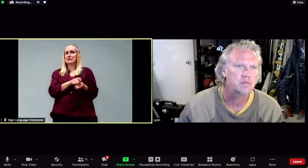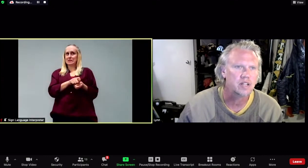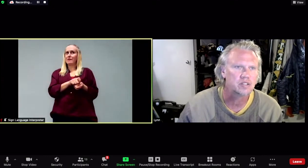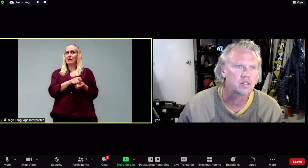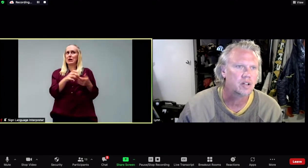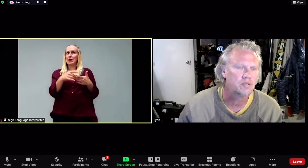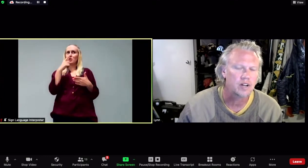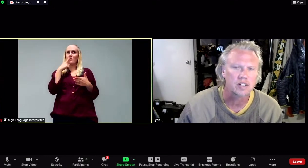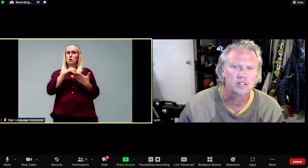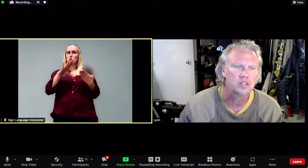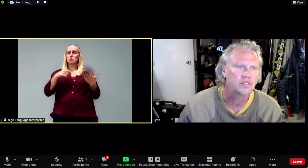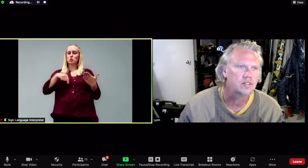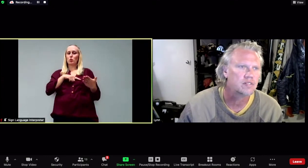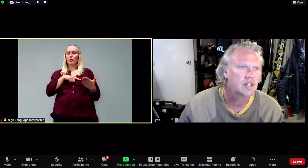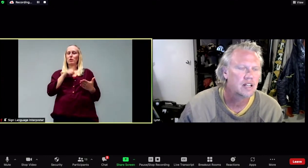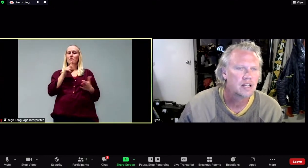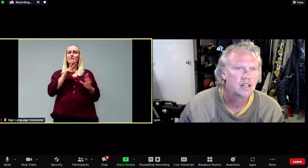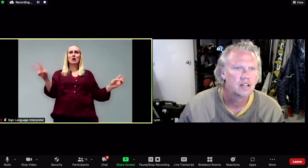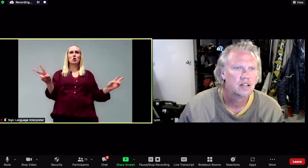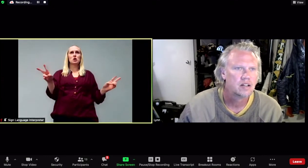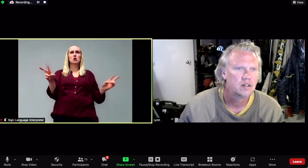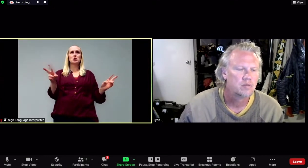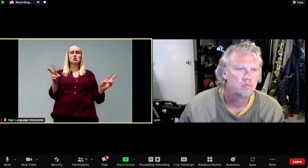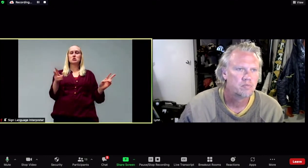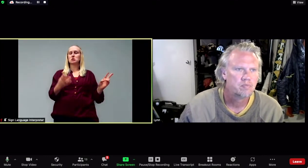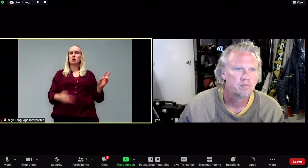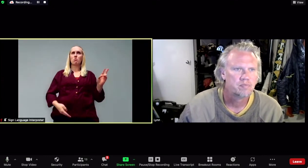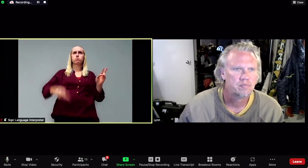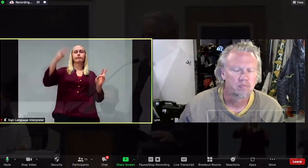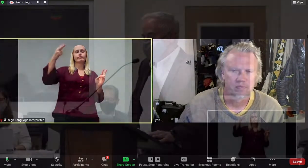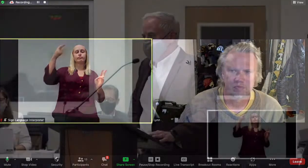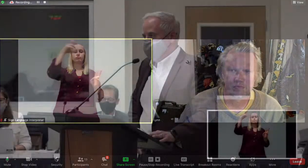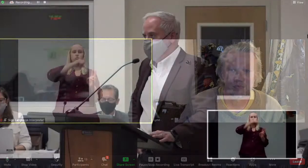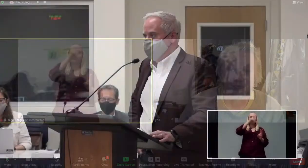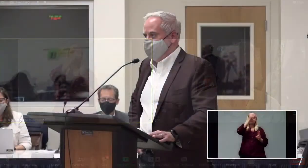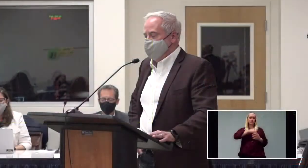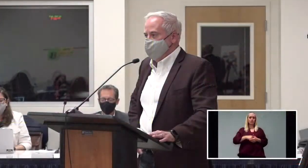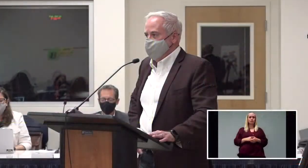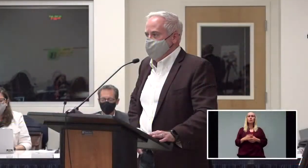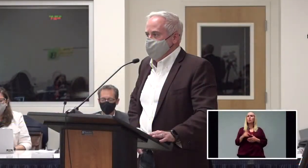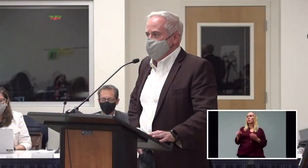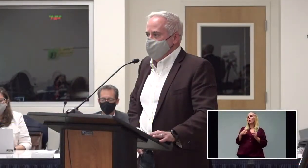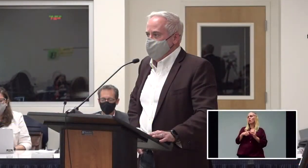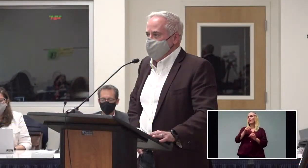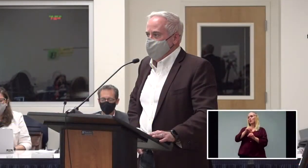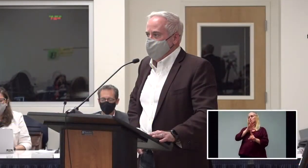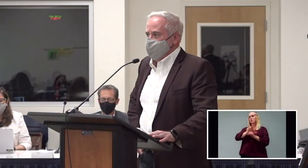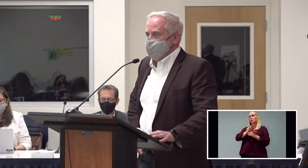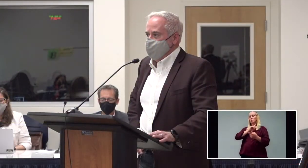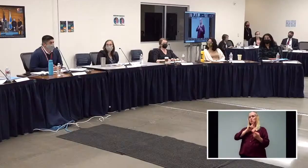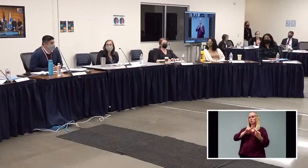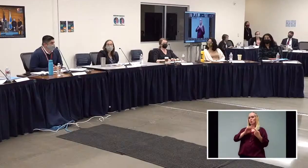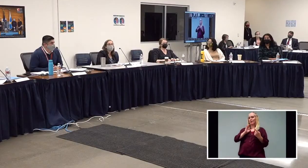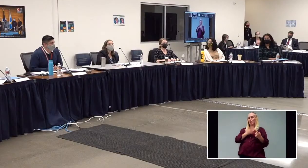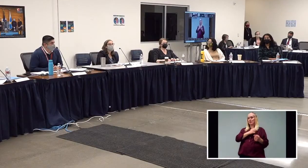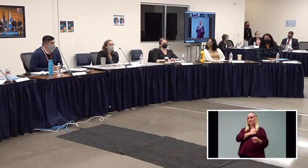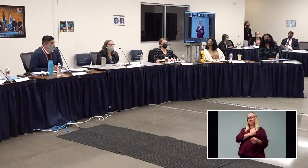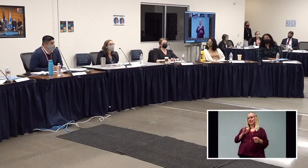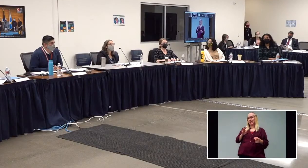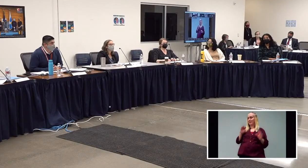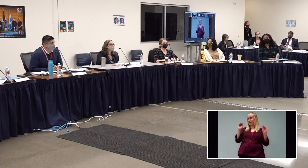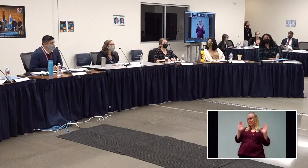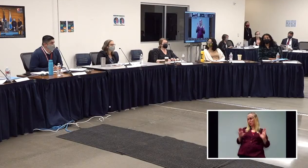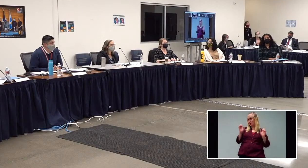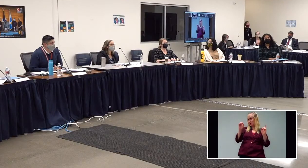terms of trying to be very conservative. Okay. What about exposure to our staff, teachers, educators